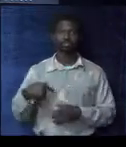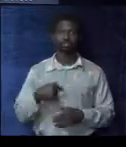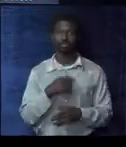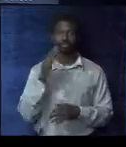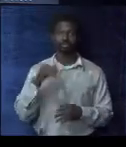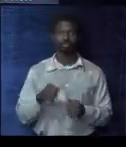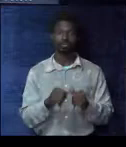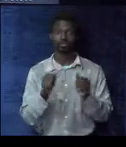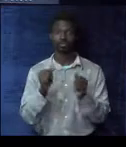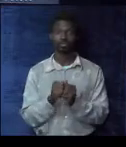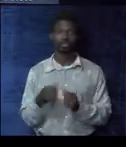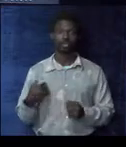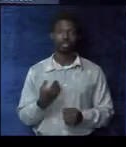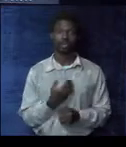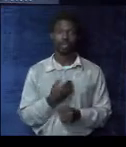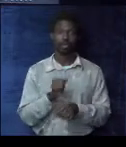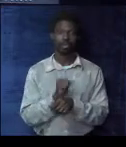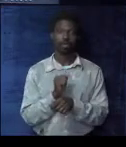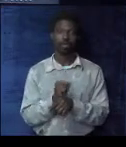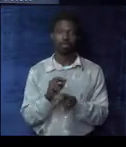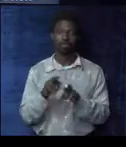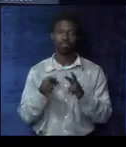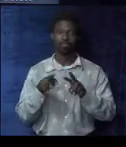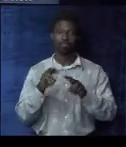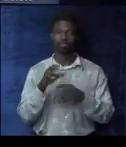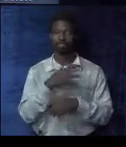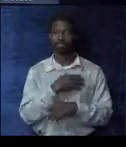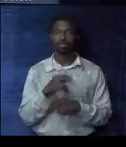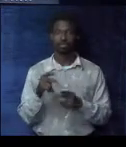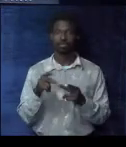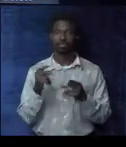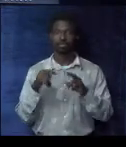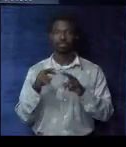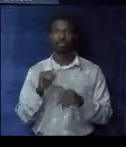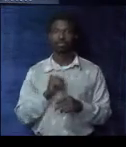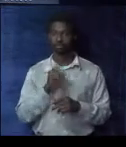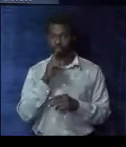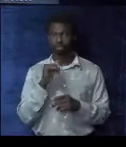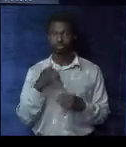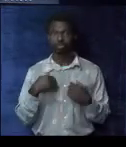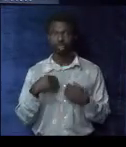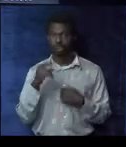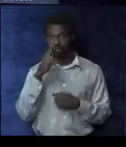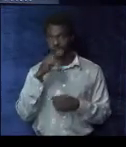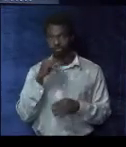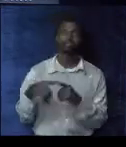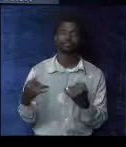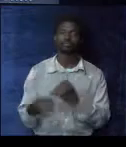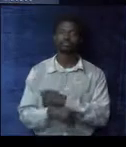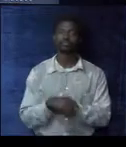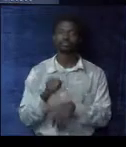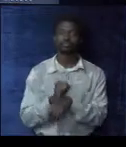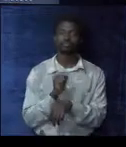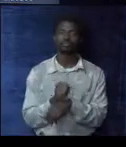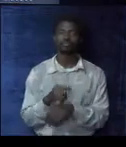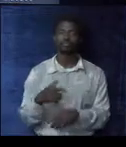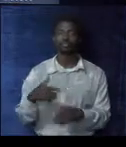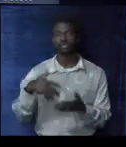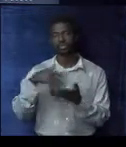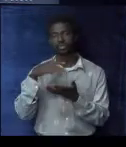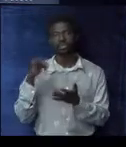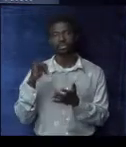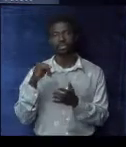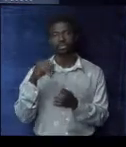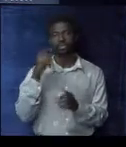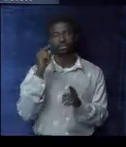our work on values and place values. I'm sure you had some fun learning in the last lesson. So we'll move on to today's work. What